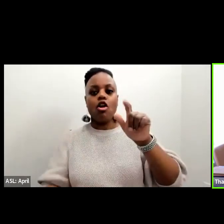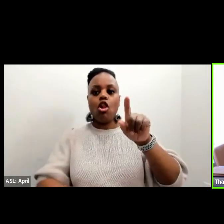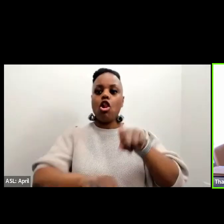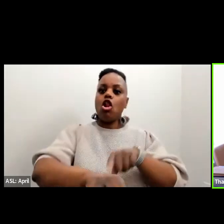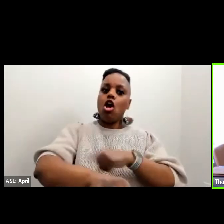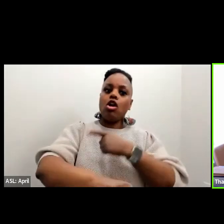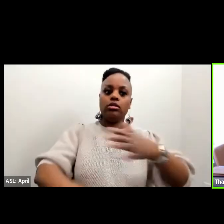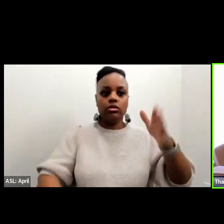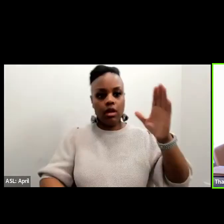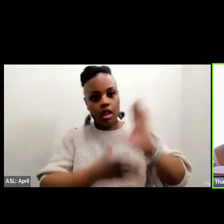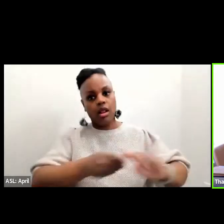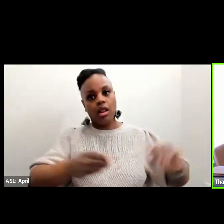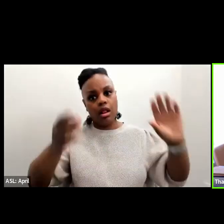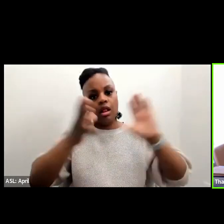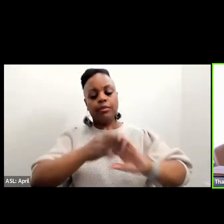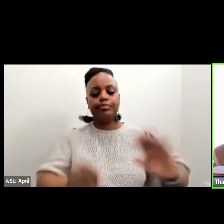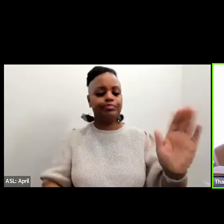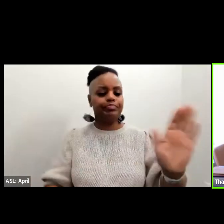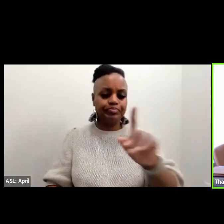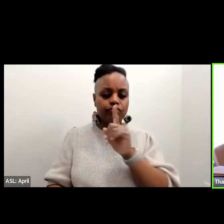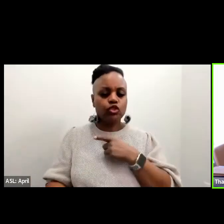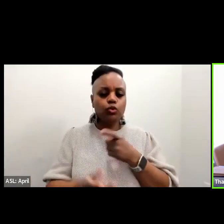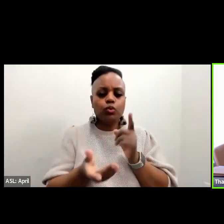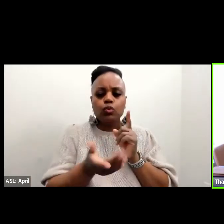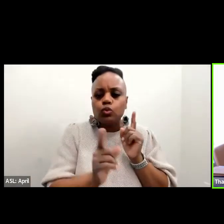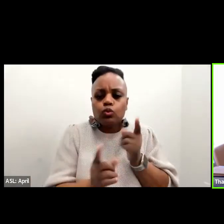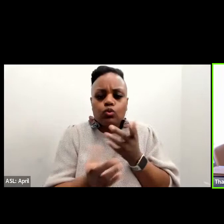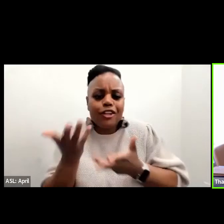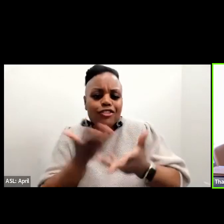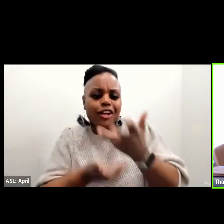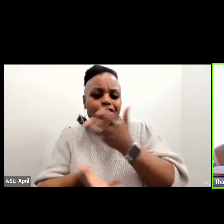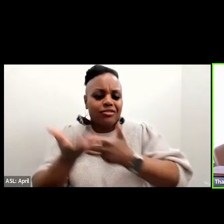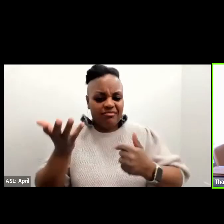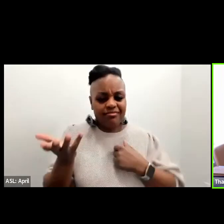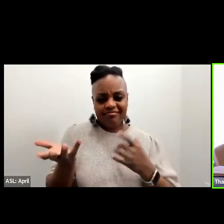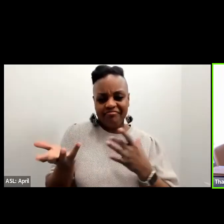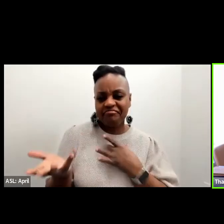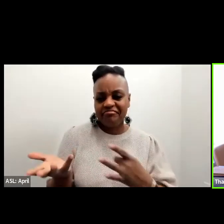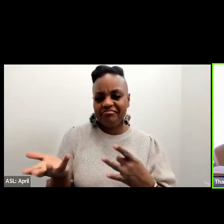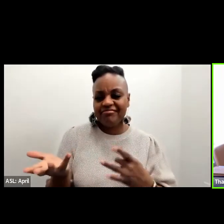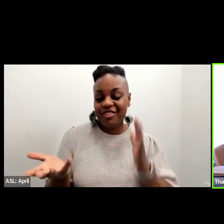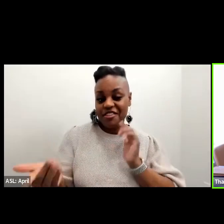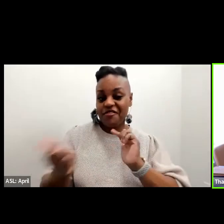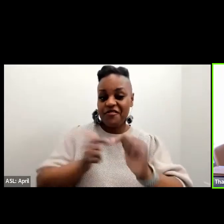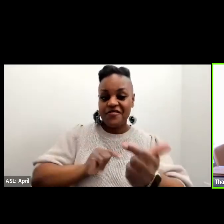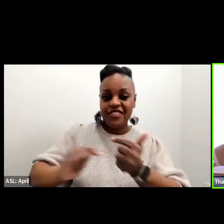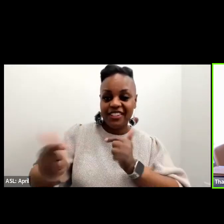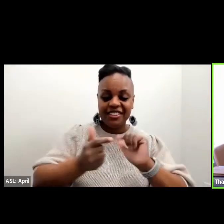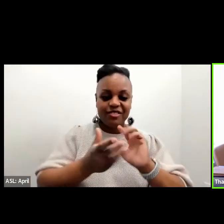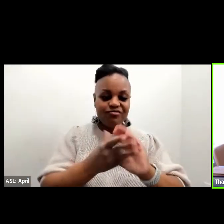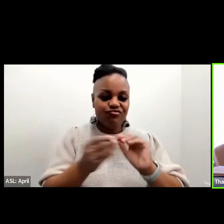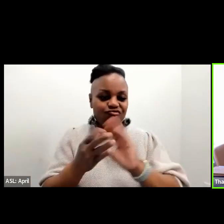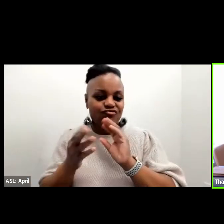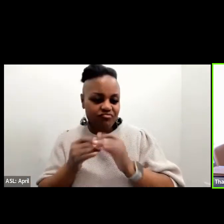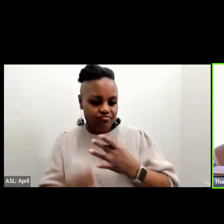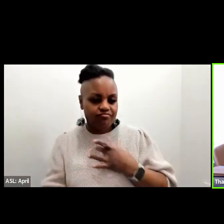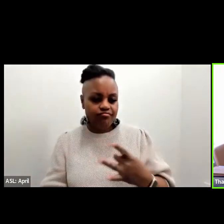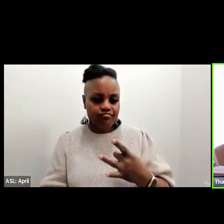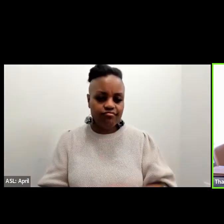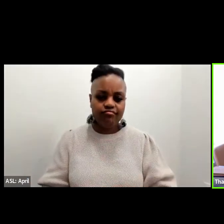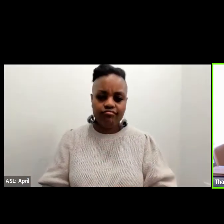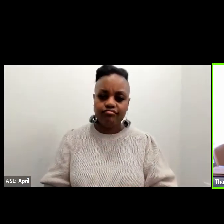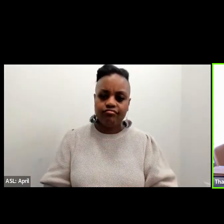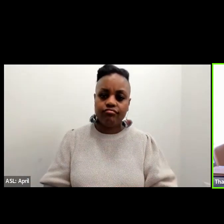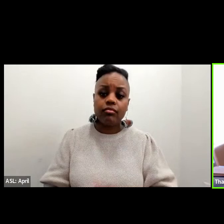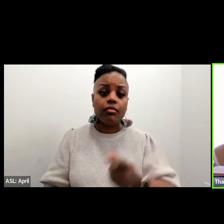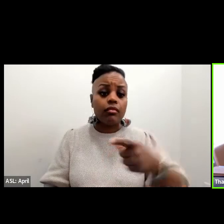short interactive answers from our panelists. And just to note, this session is being recorded and live streamed. If you'd like to submit